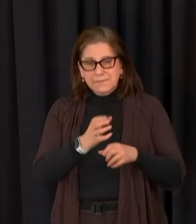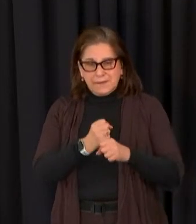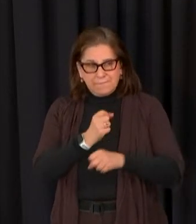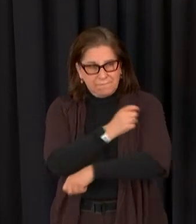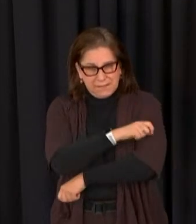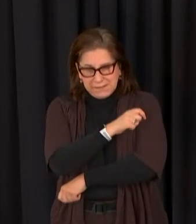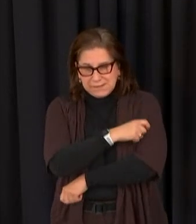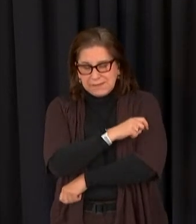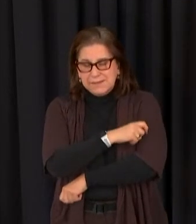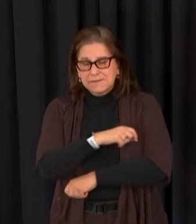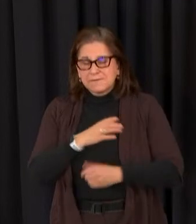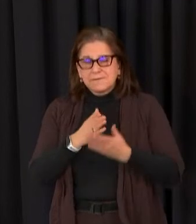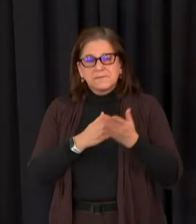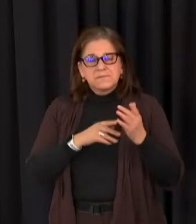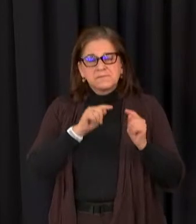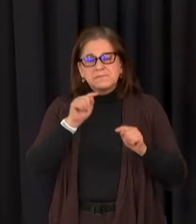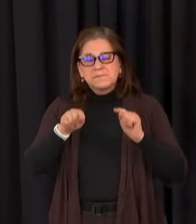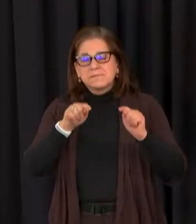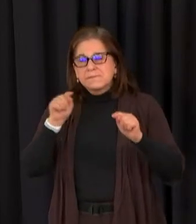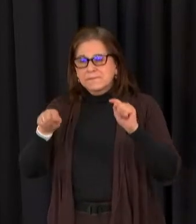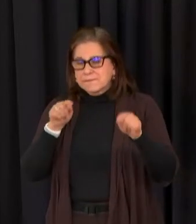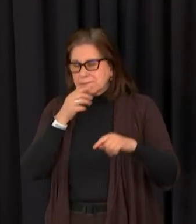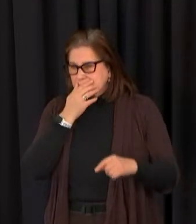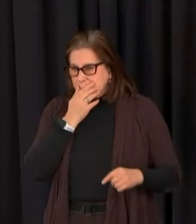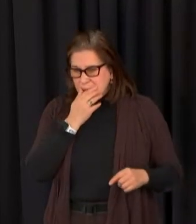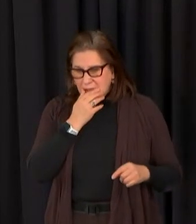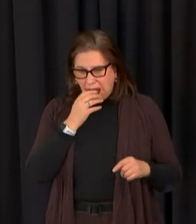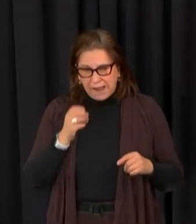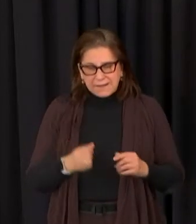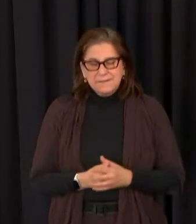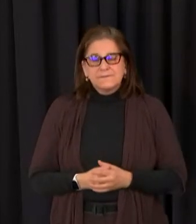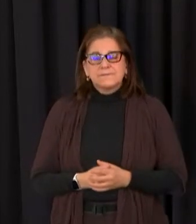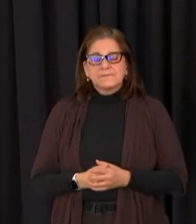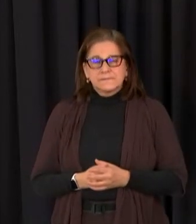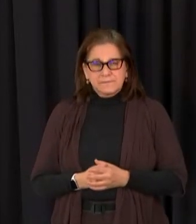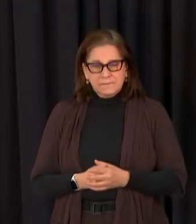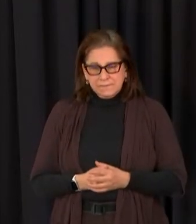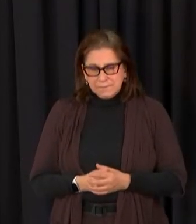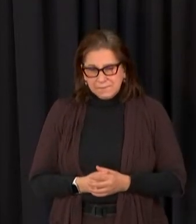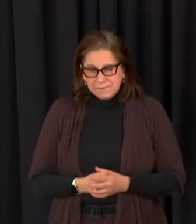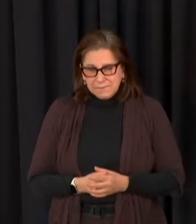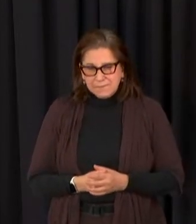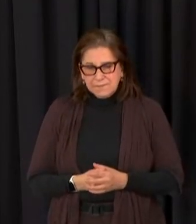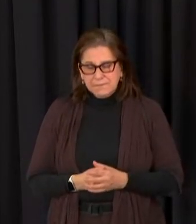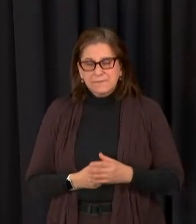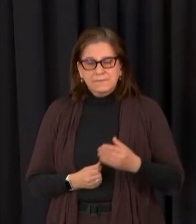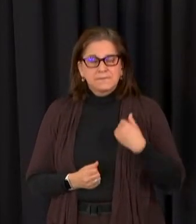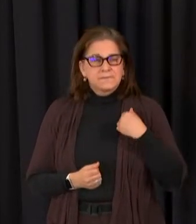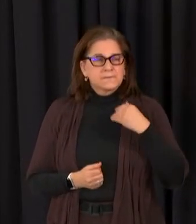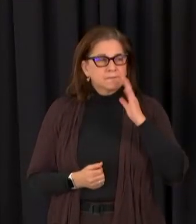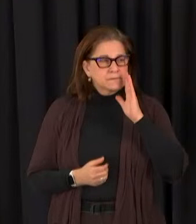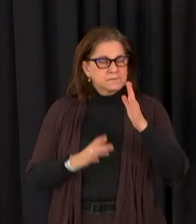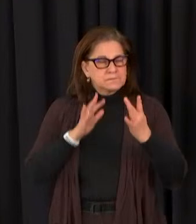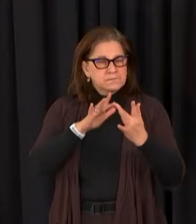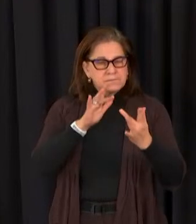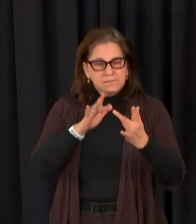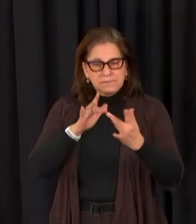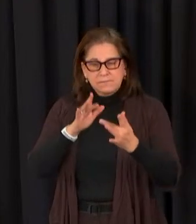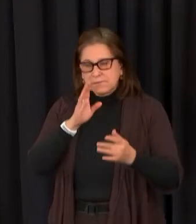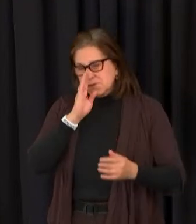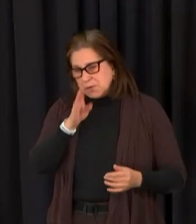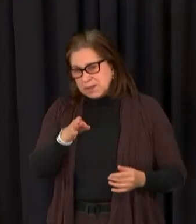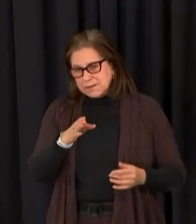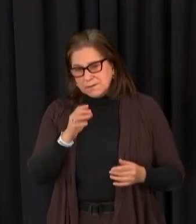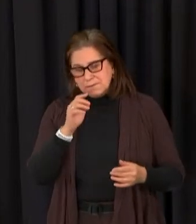populations are in our special initiatives, as I mentioned, and may be contacted directly by